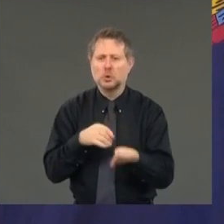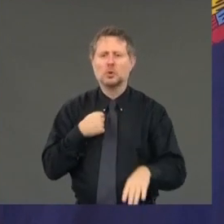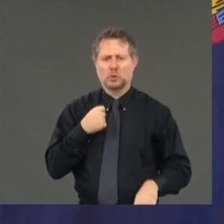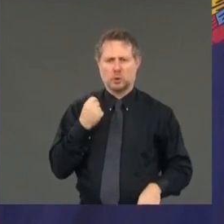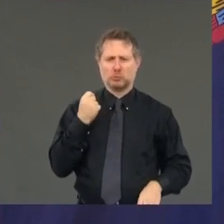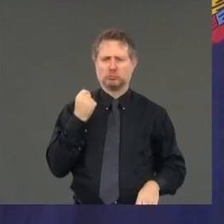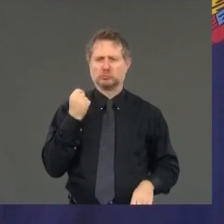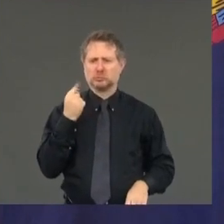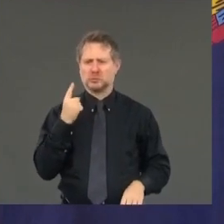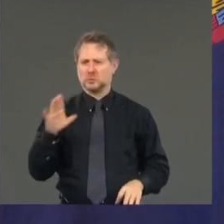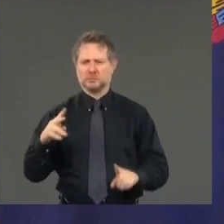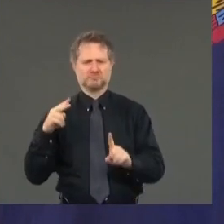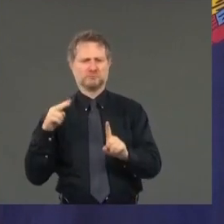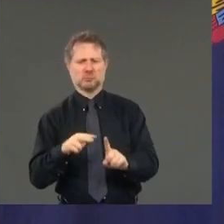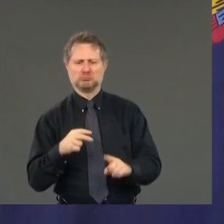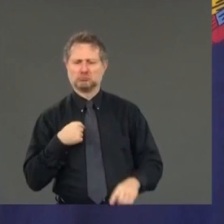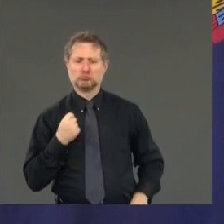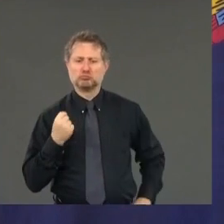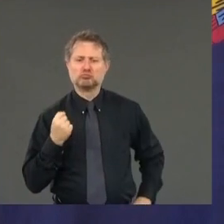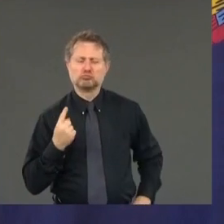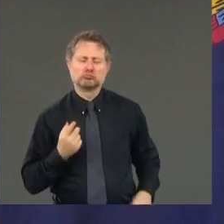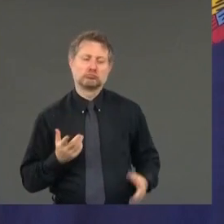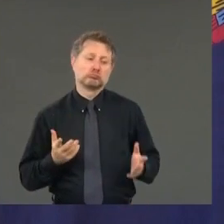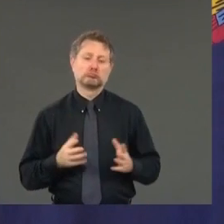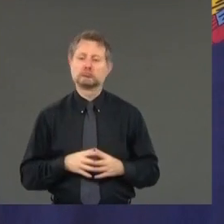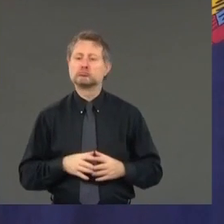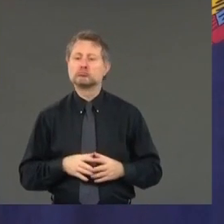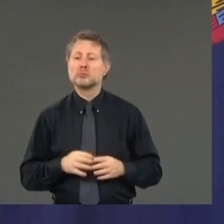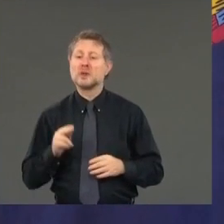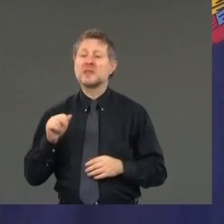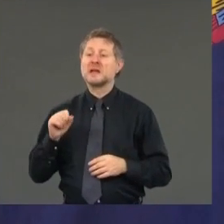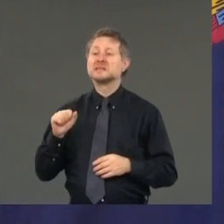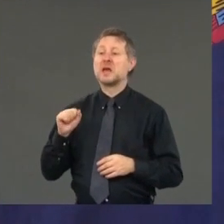thinking. The beaches in Nassau